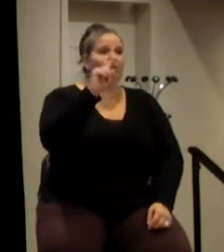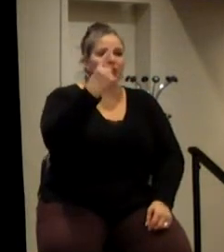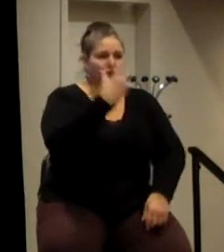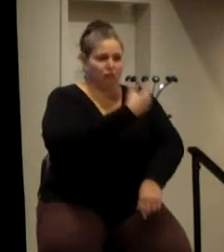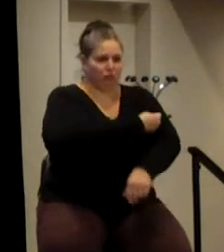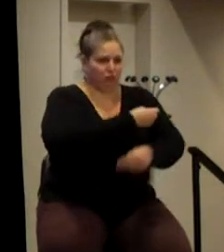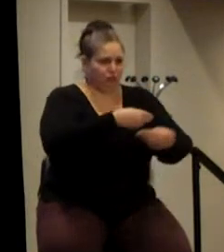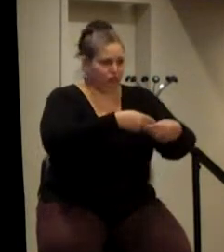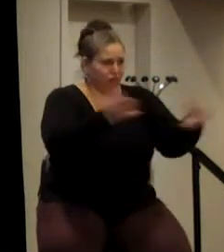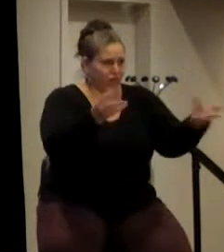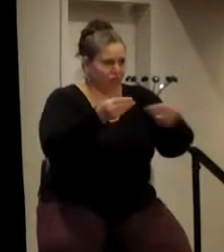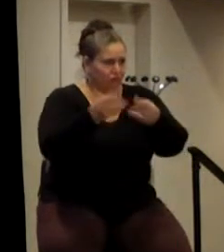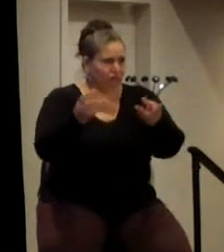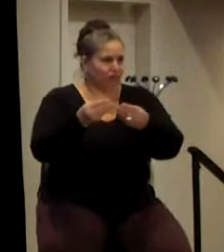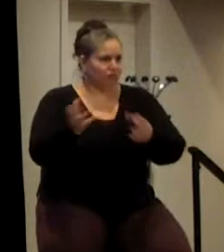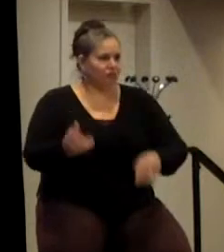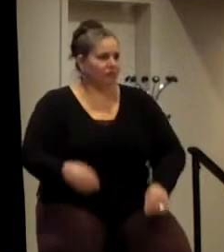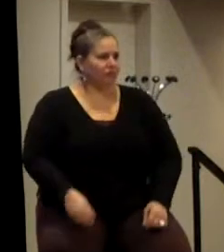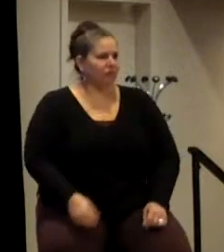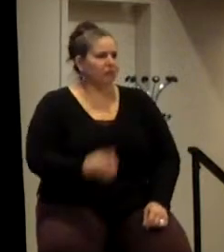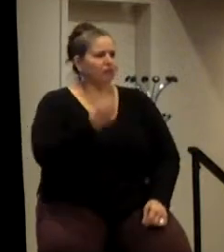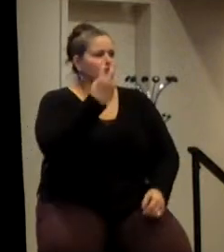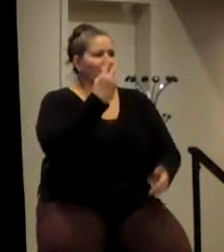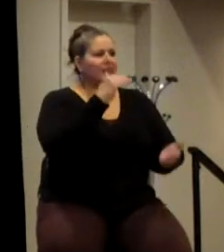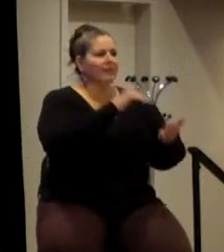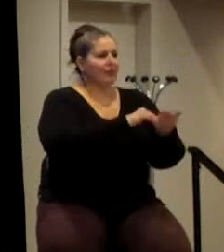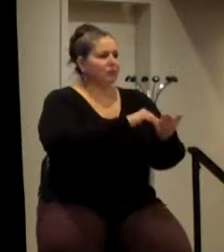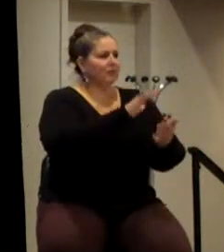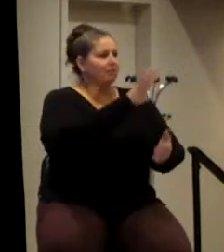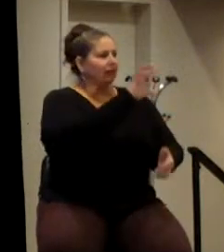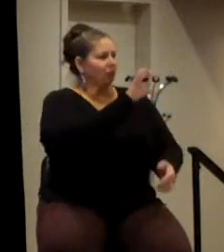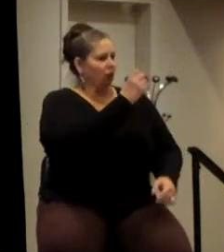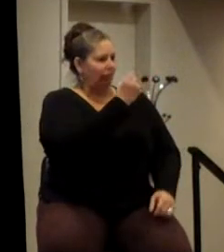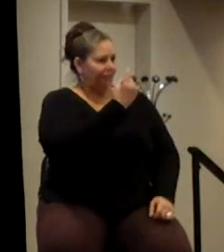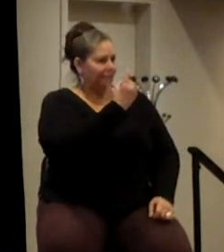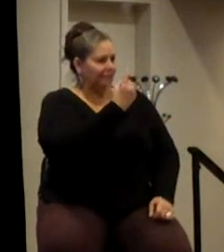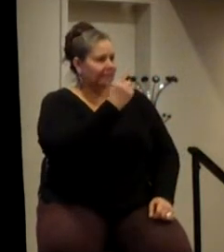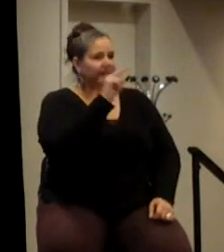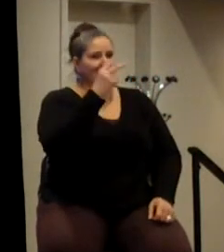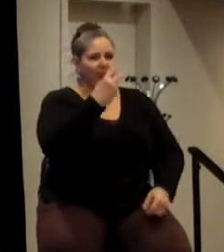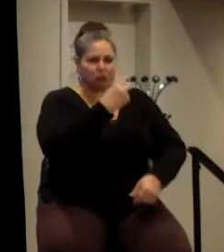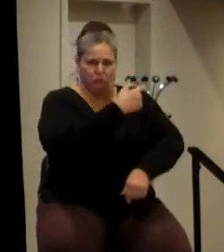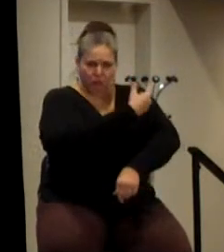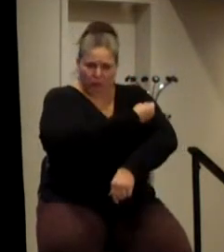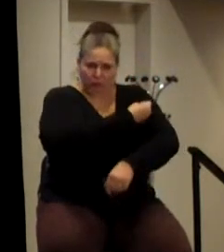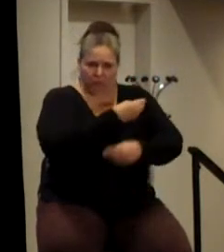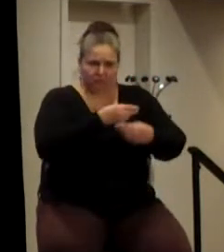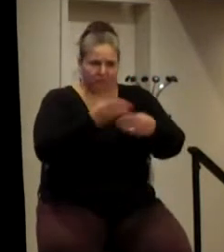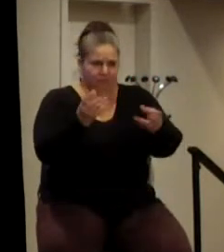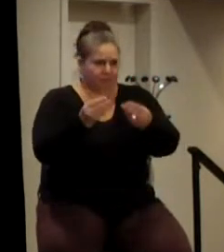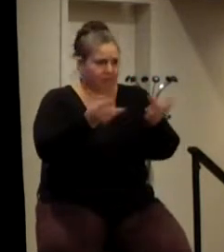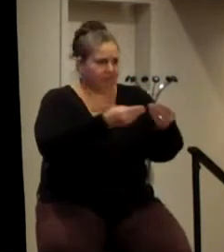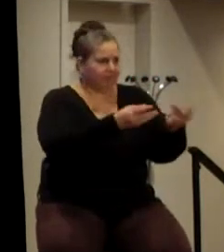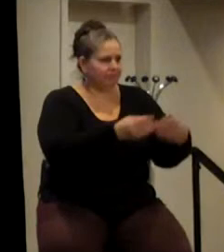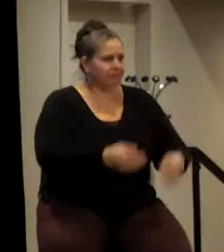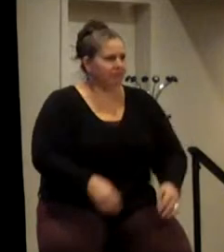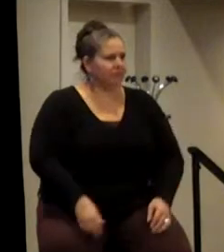second doses. I'll get into some more vaccine information in a moment. But